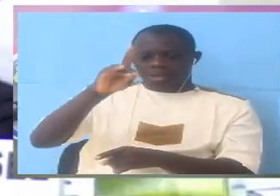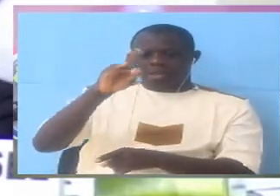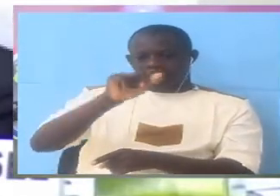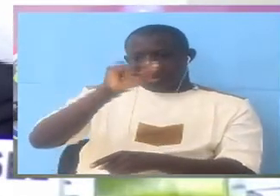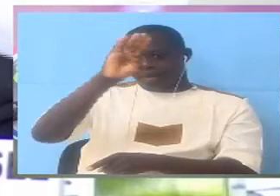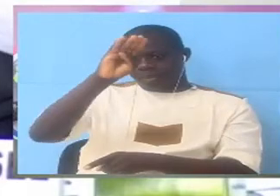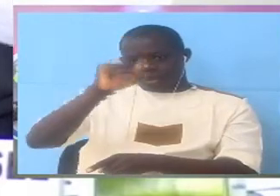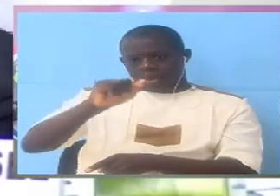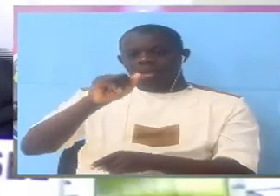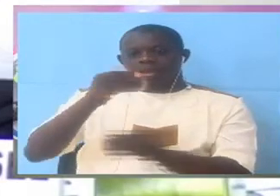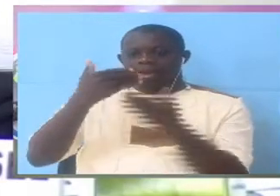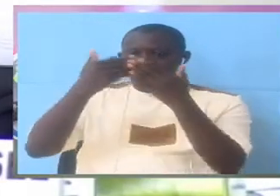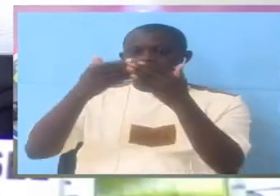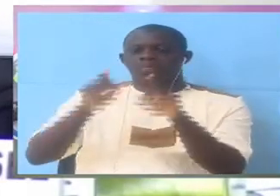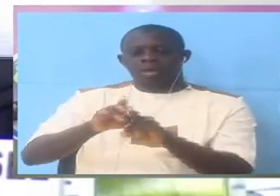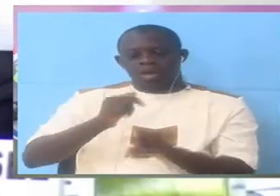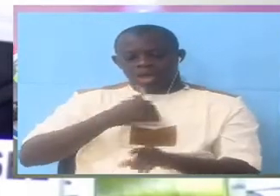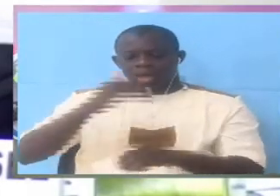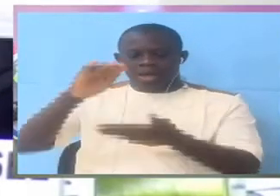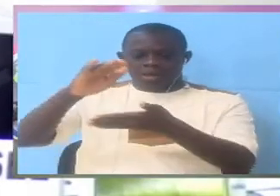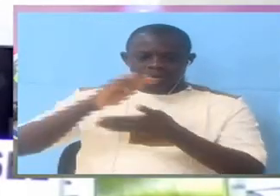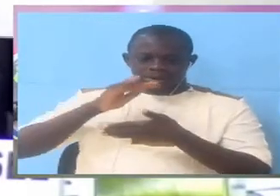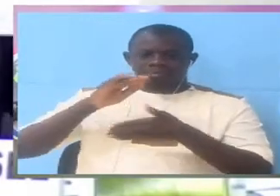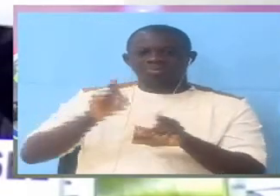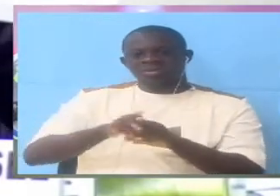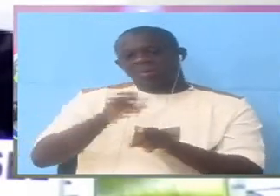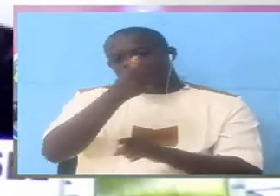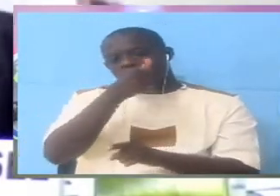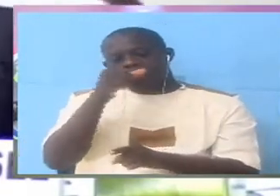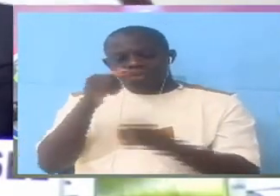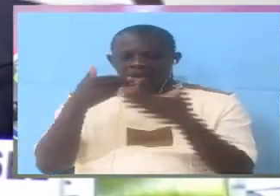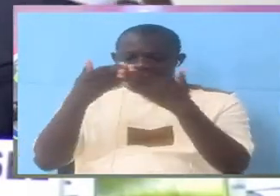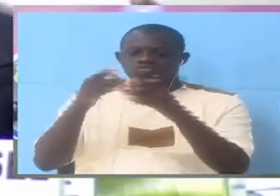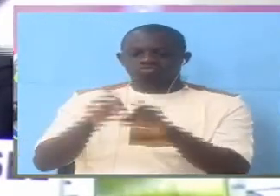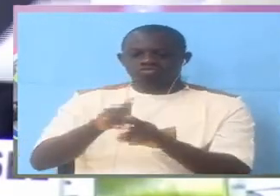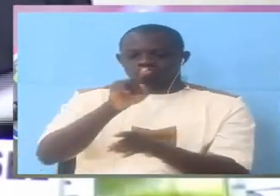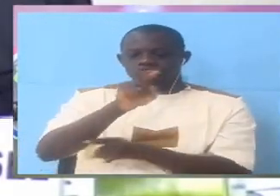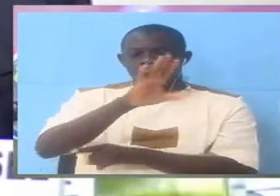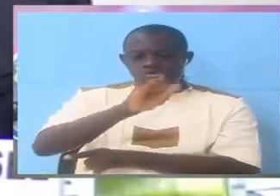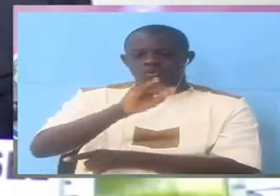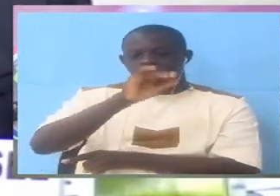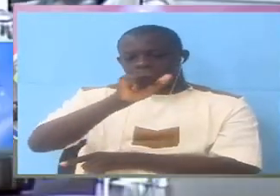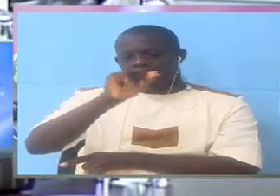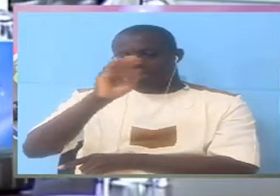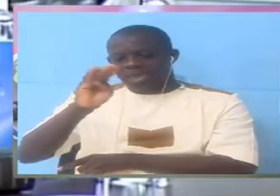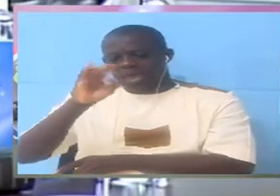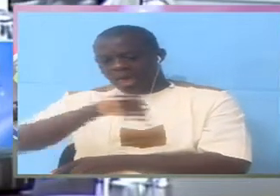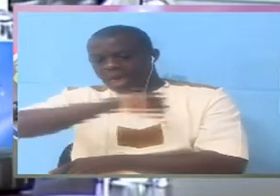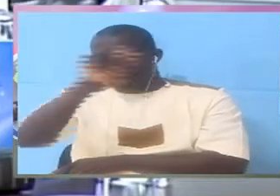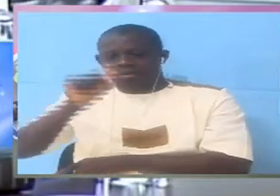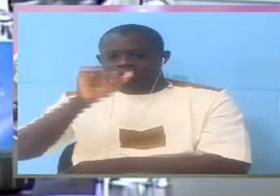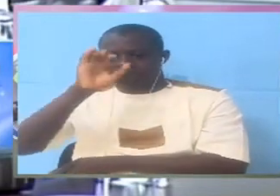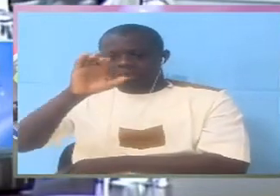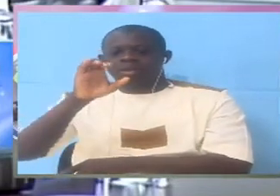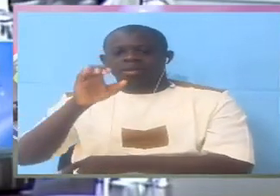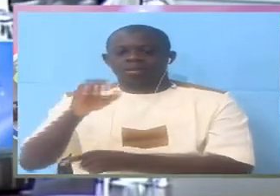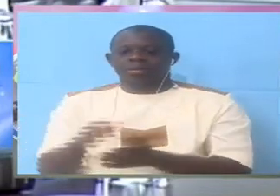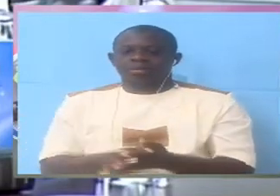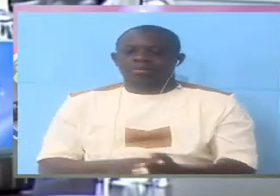have received intelligence information that you were doing A, B, and C. That's what the witness said.